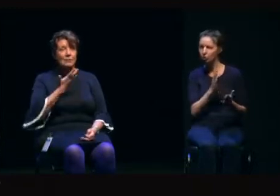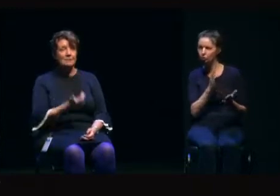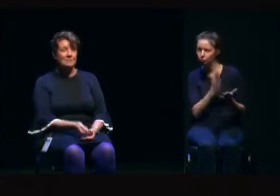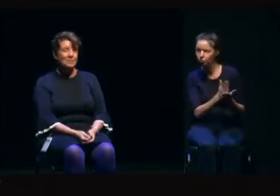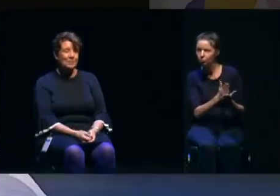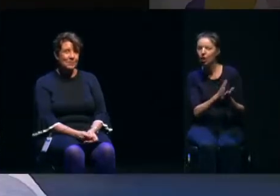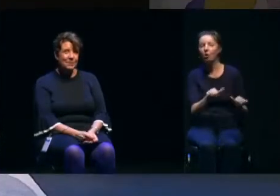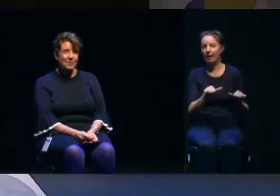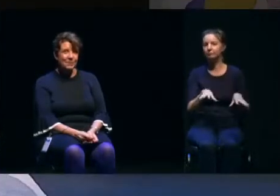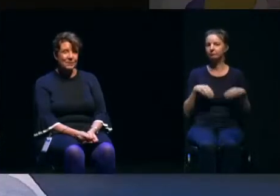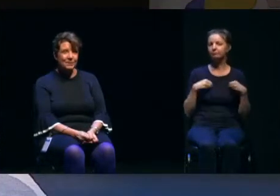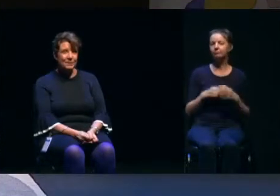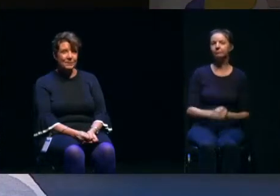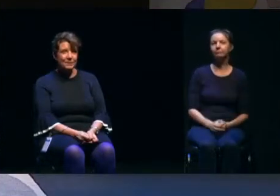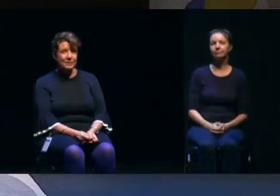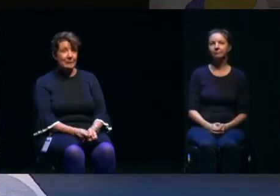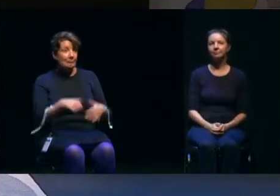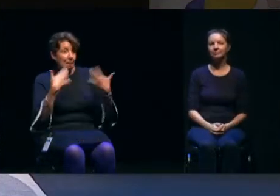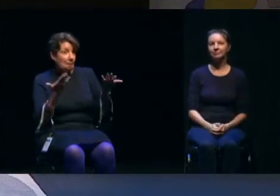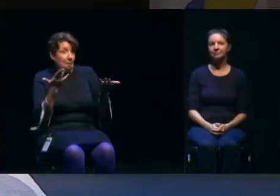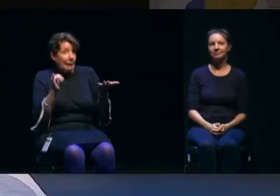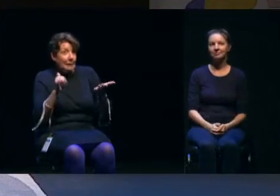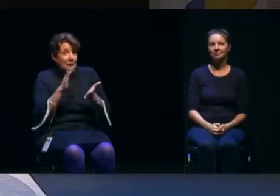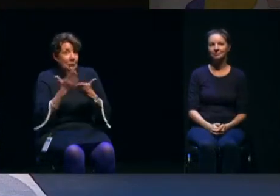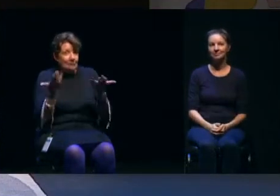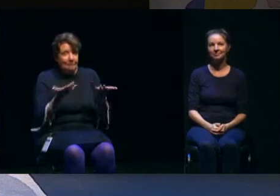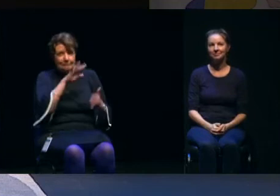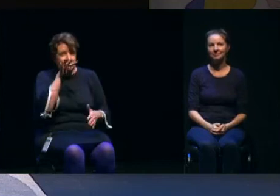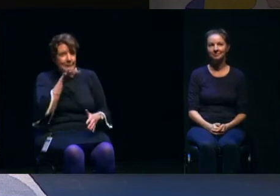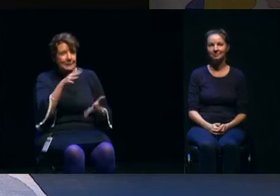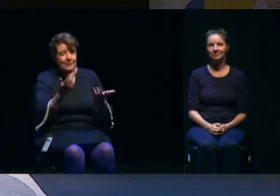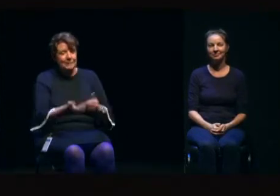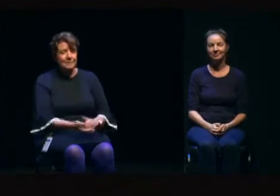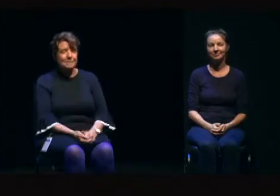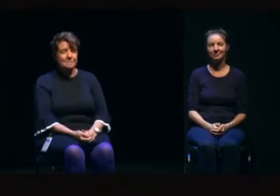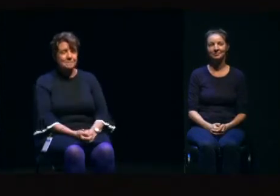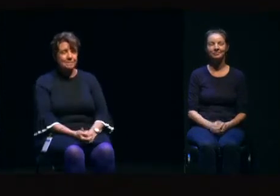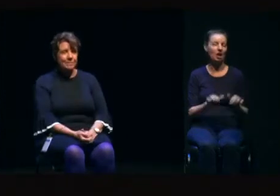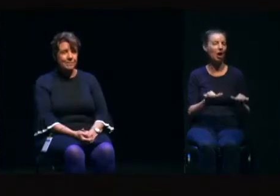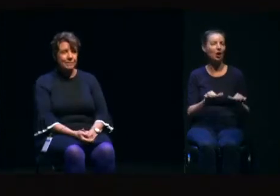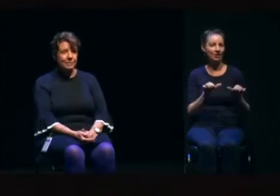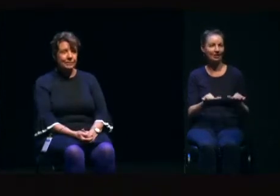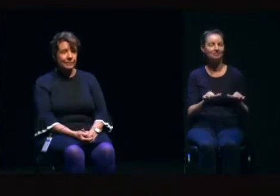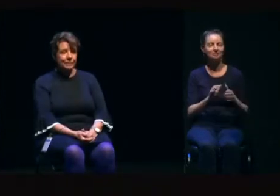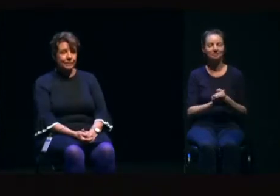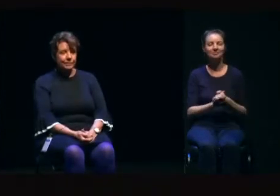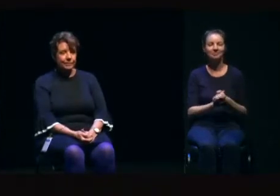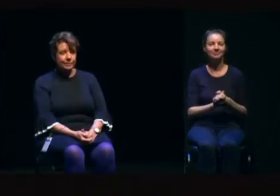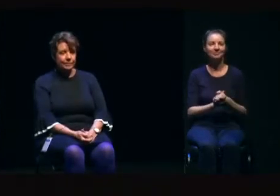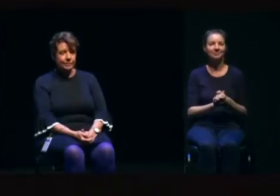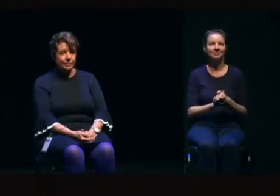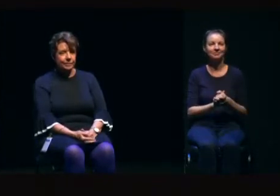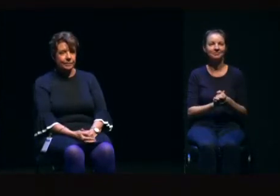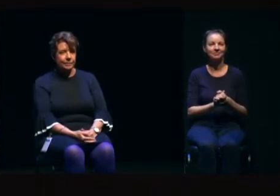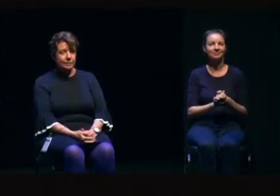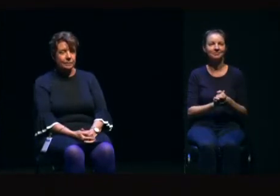Okay. Well, I don't know. Maybe it is true. I don't know. There's a question which, because the Slido